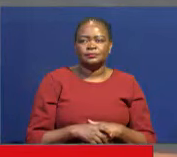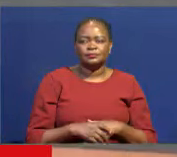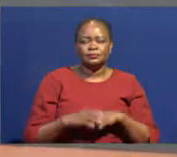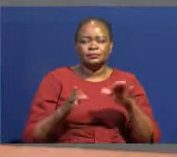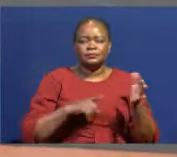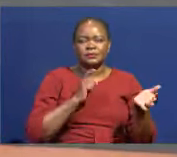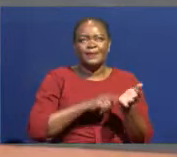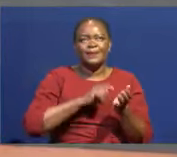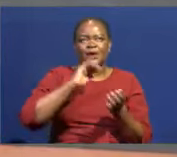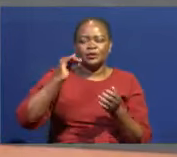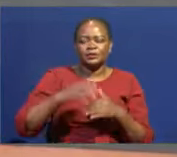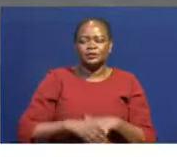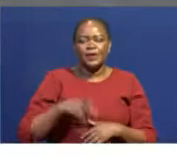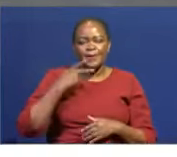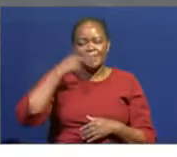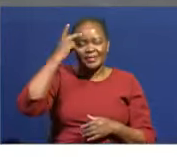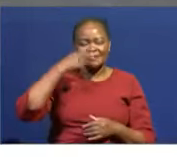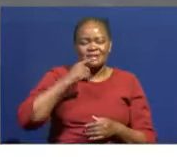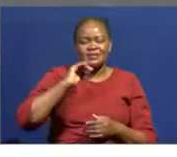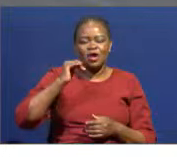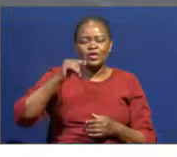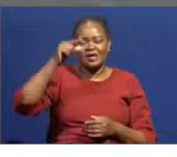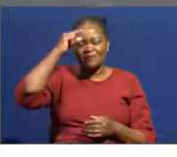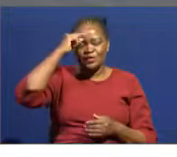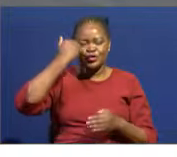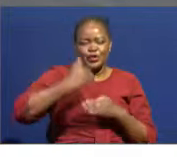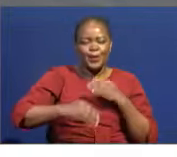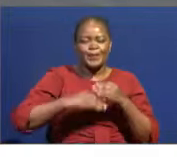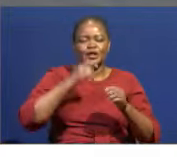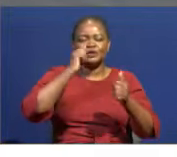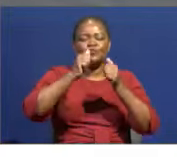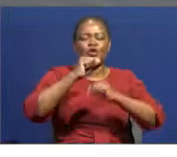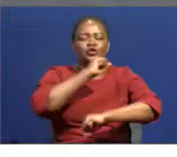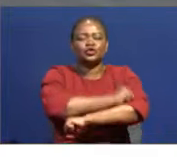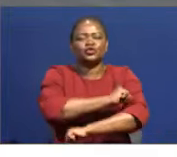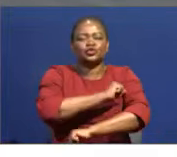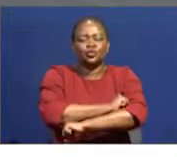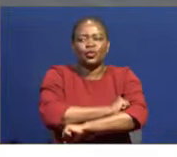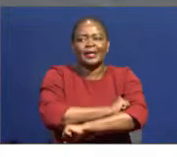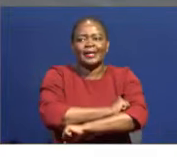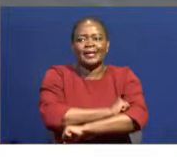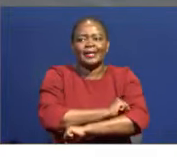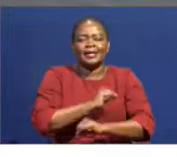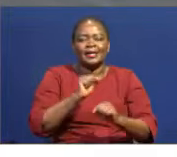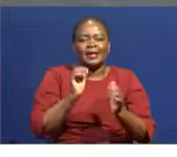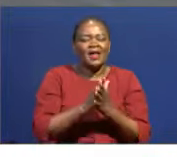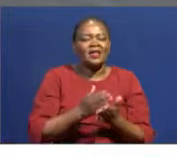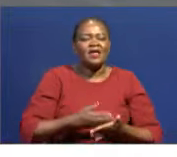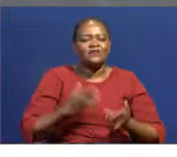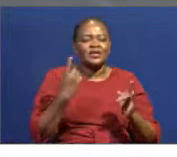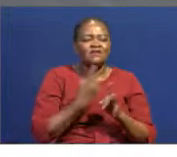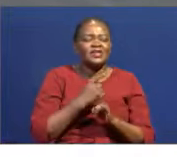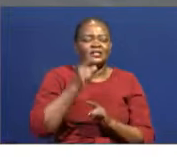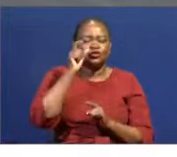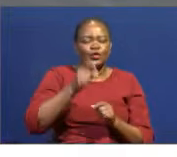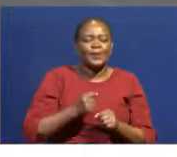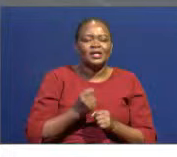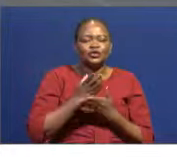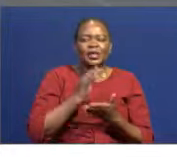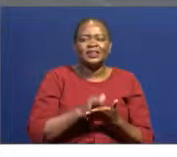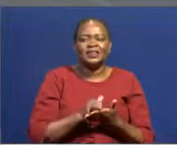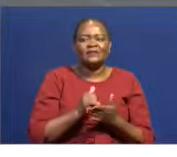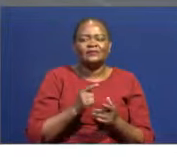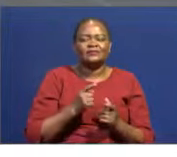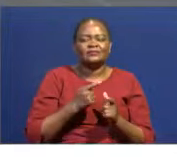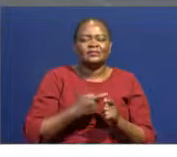In Embu County, parents are urging the county government to build sports academies across various regions to ensure there's